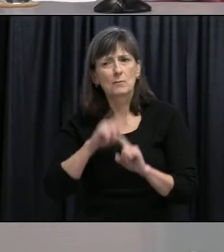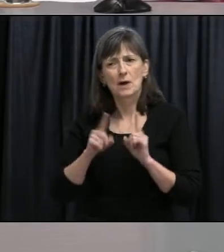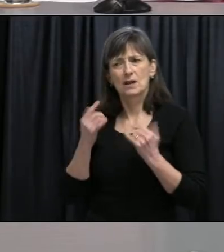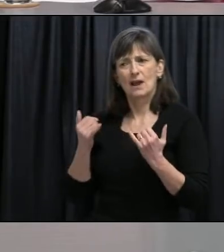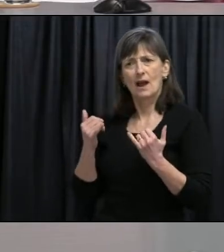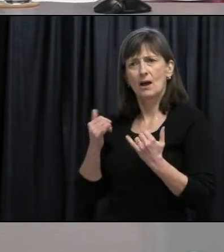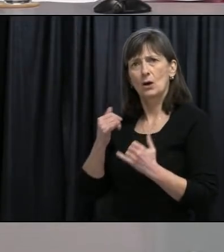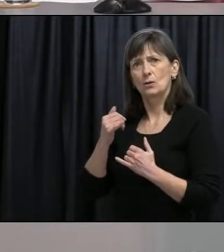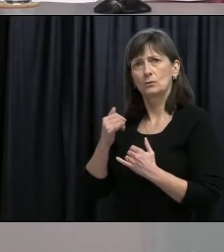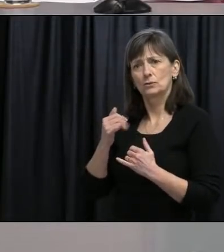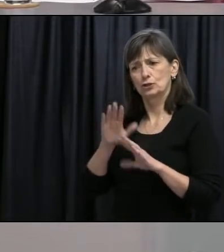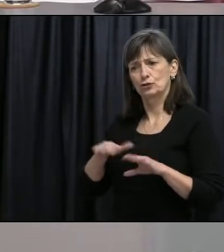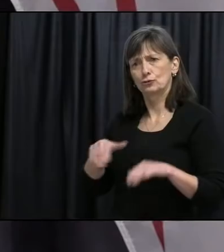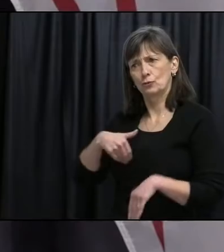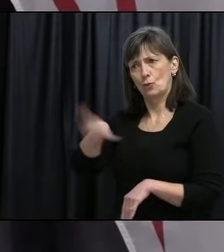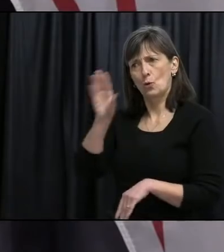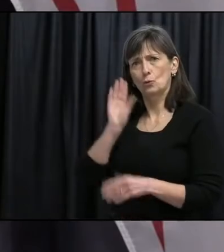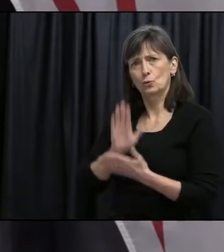from home still.